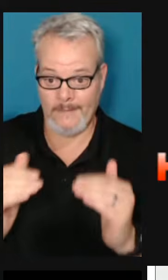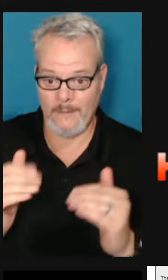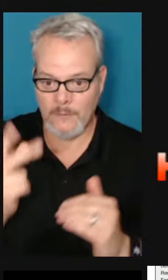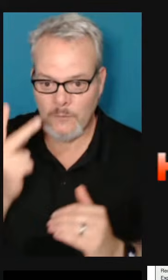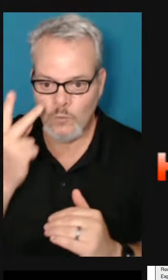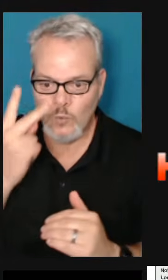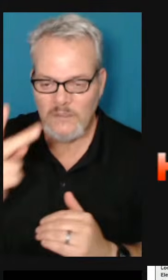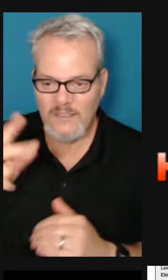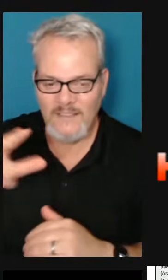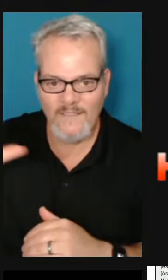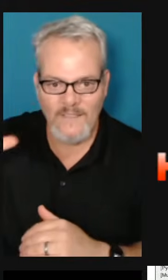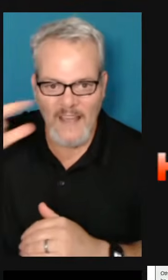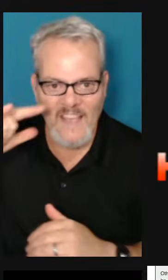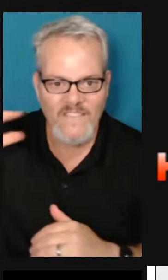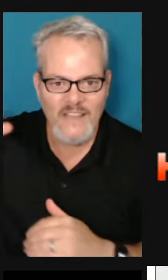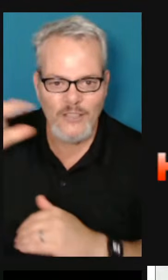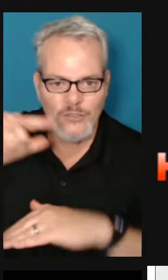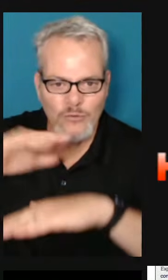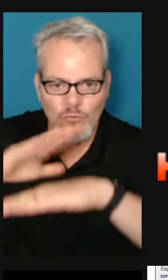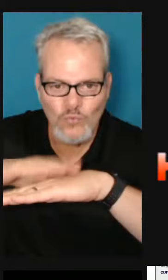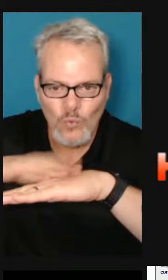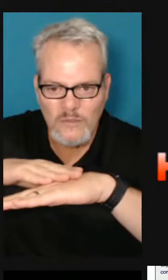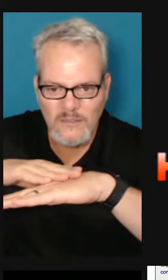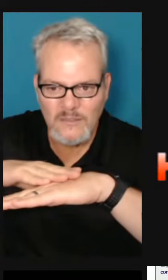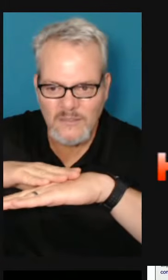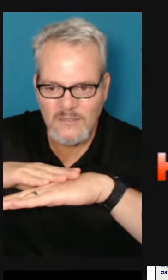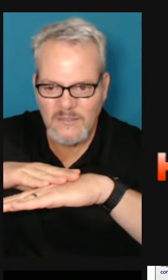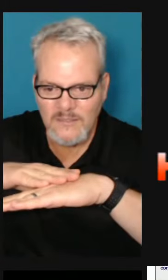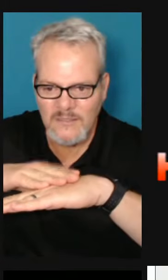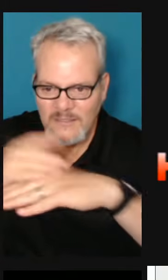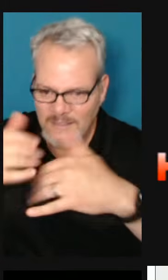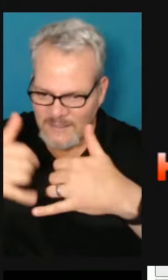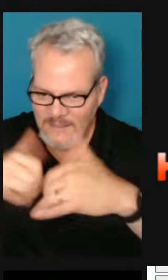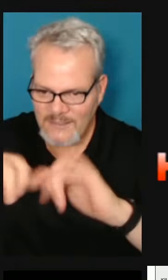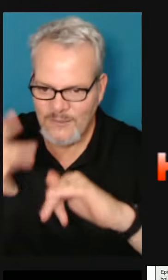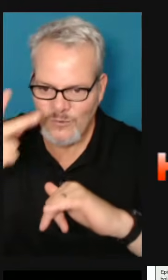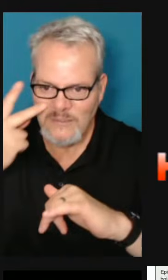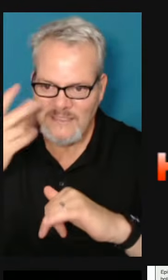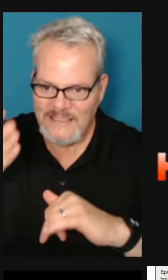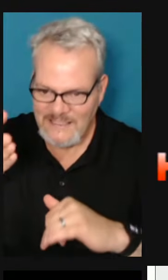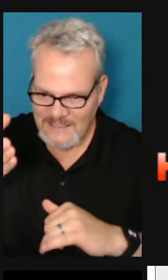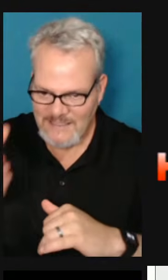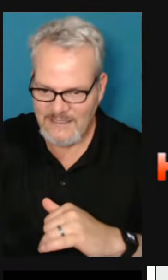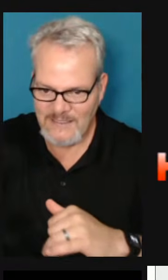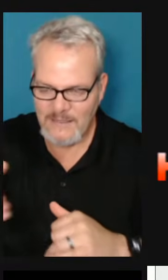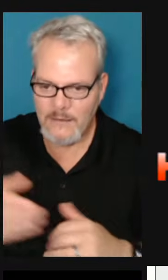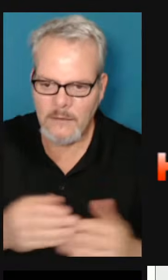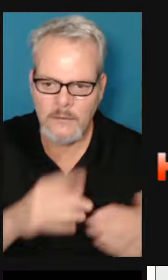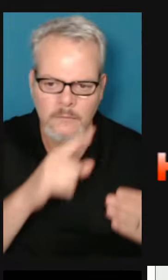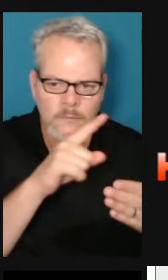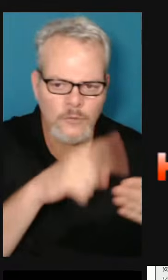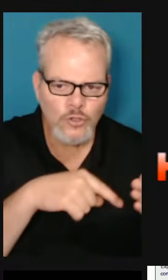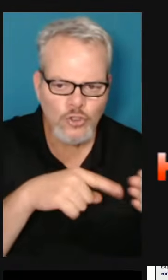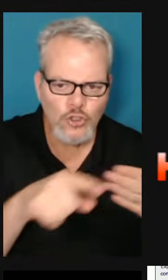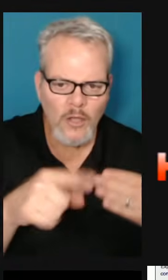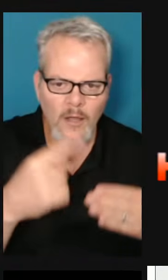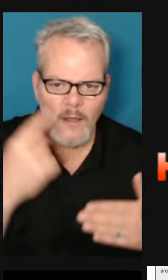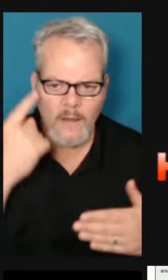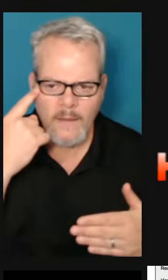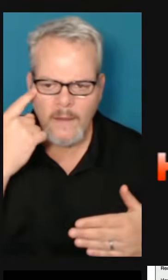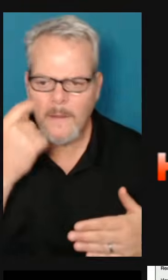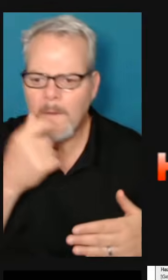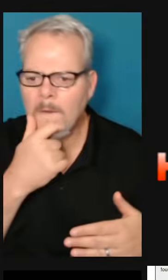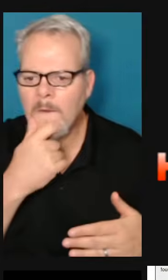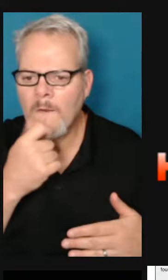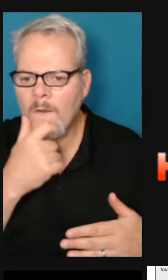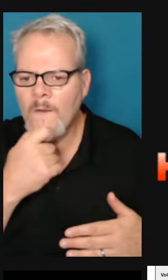aviation notice that comes with it as well. Here, let me just check. We have this 440 aviation notice,